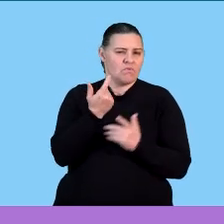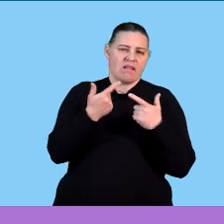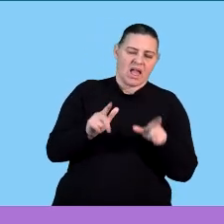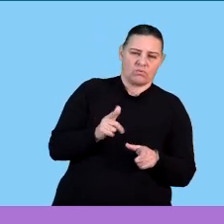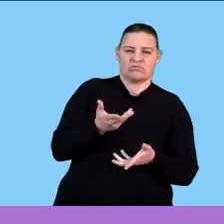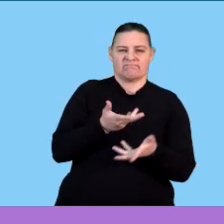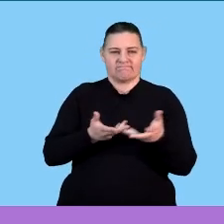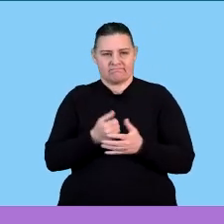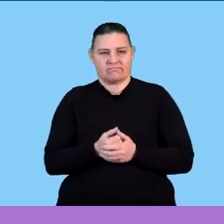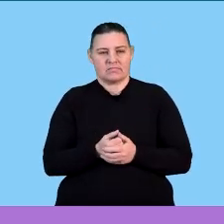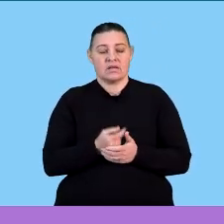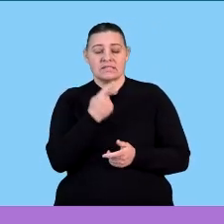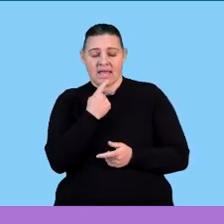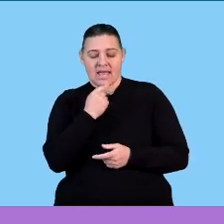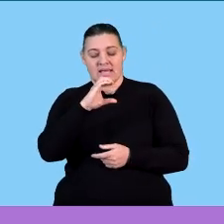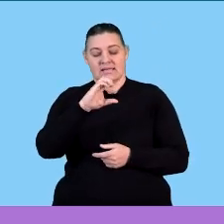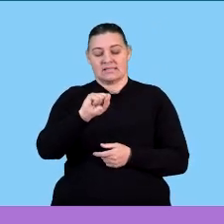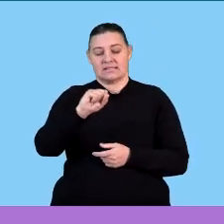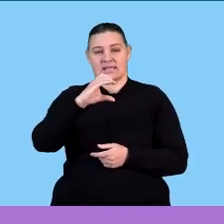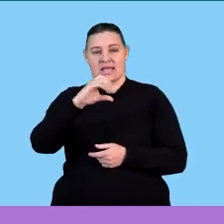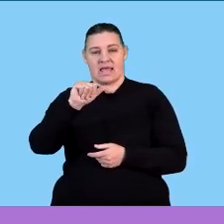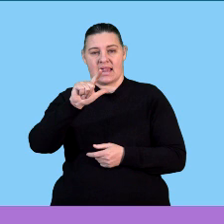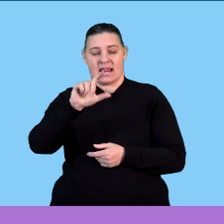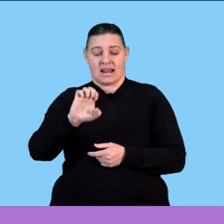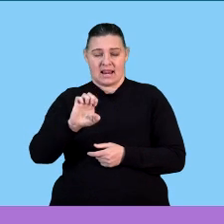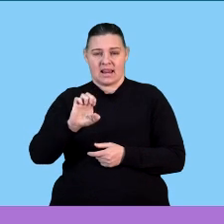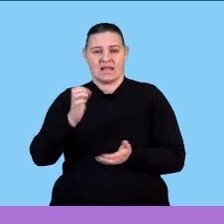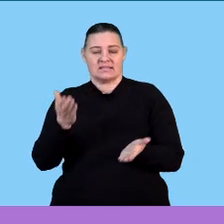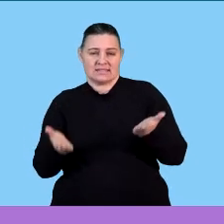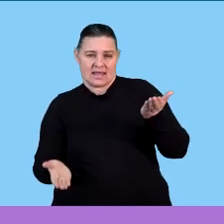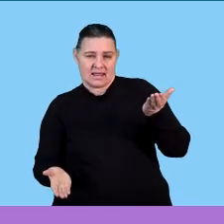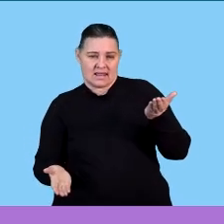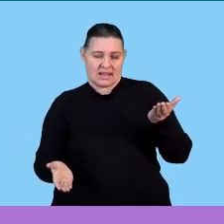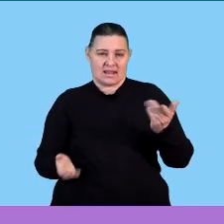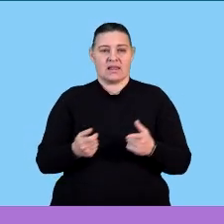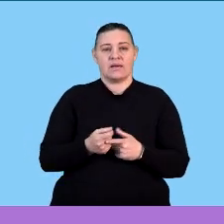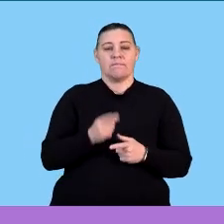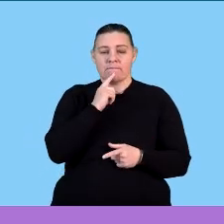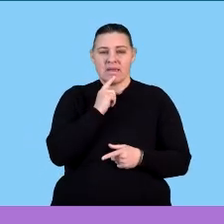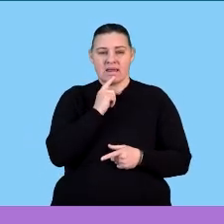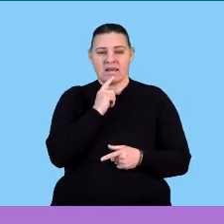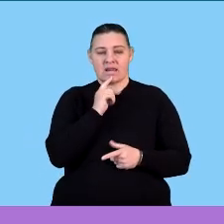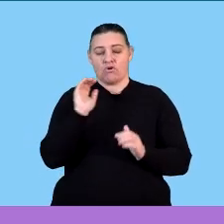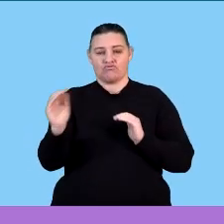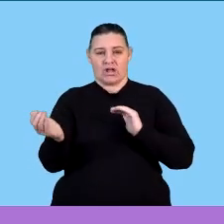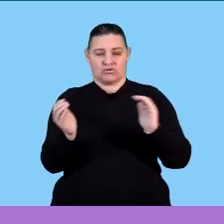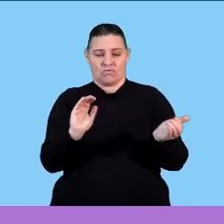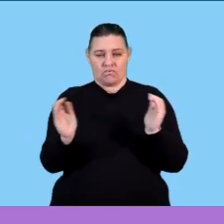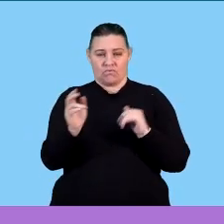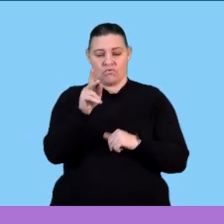and language that we'll talk about. If we discuss scale, scale of a map is a